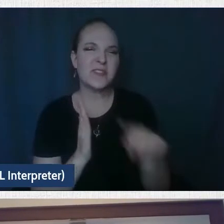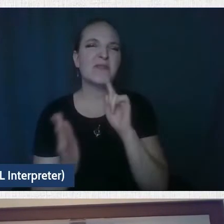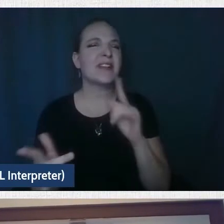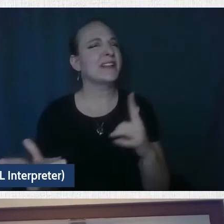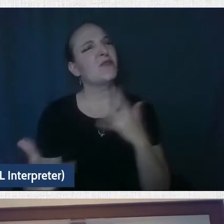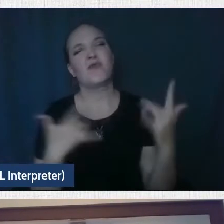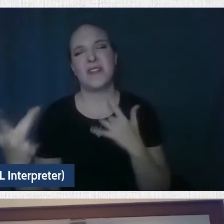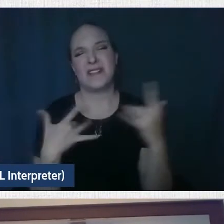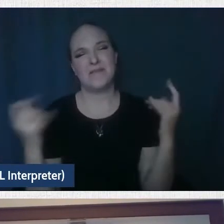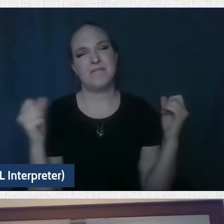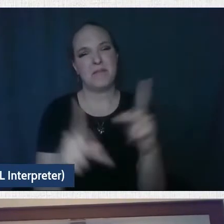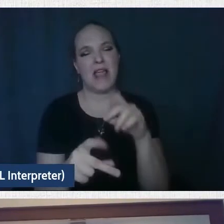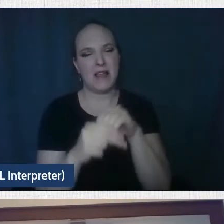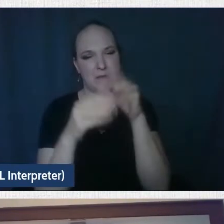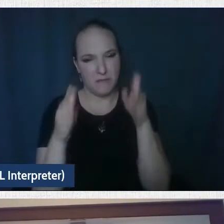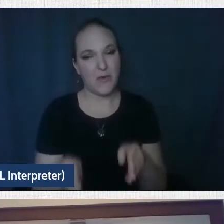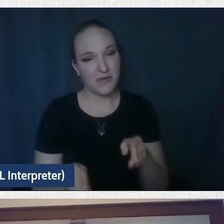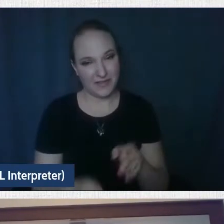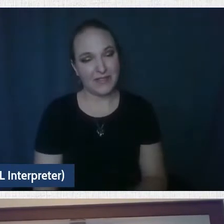person.